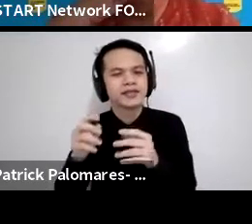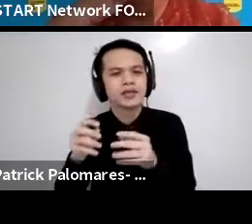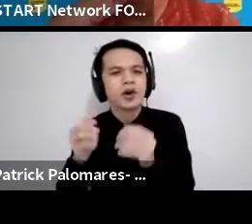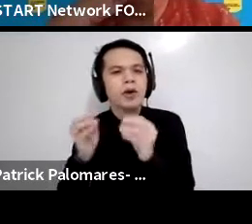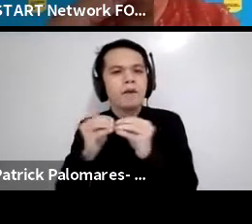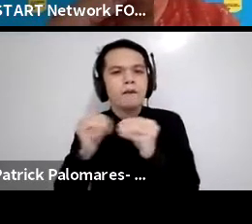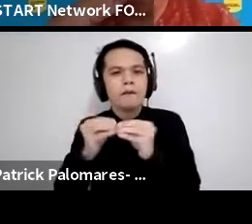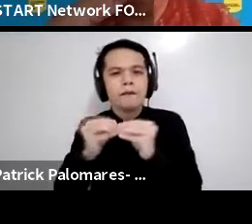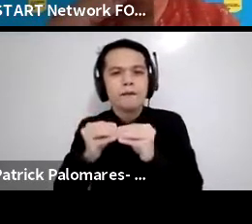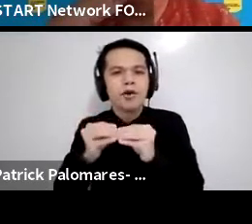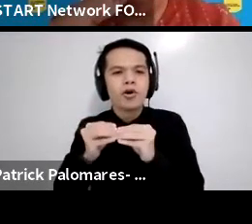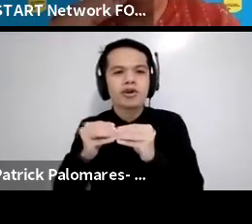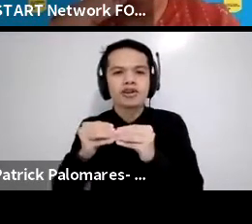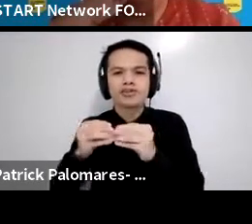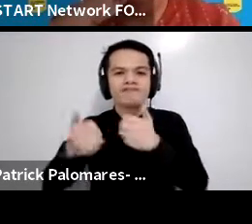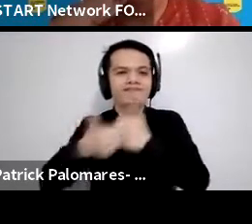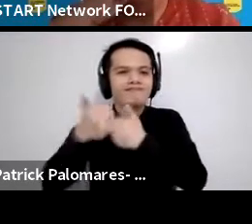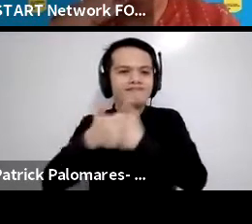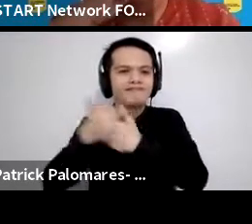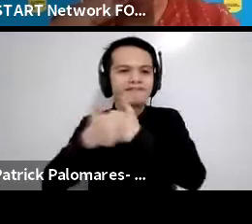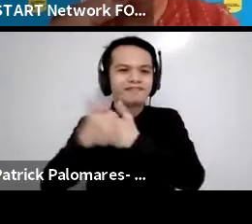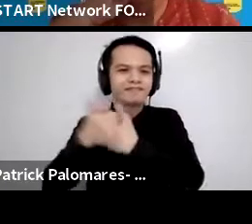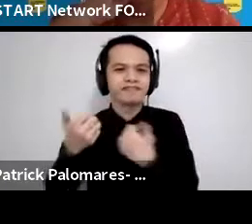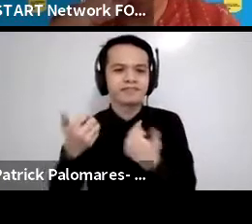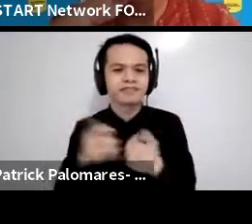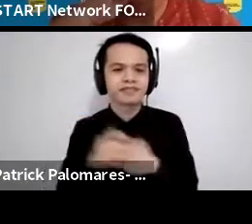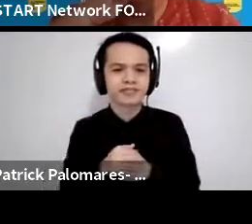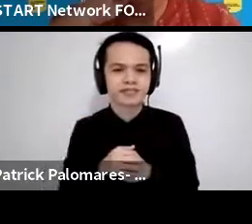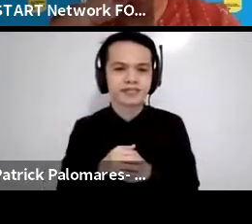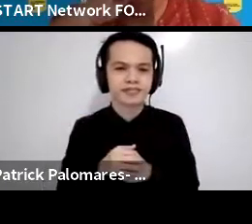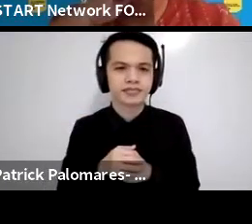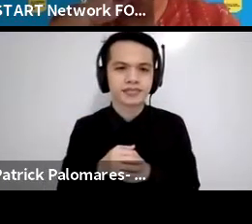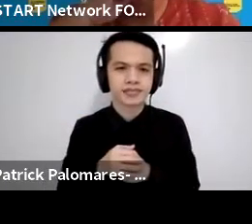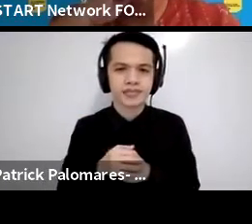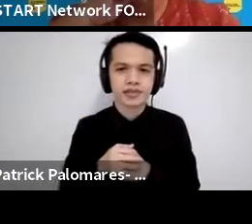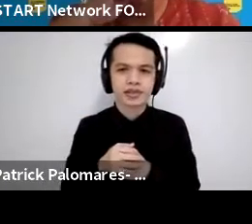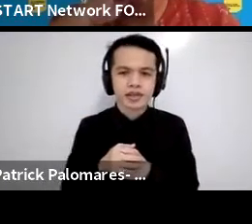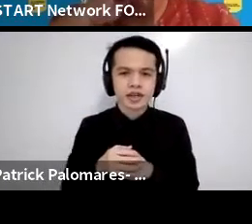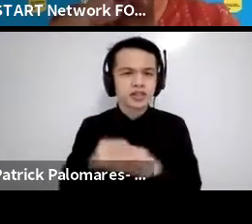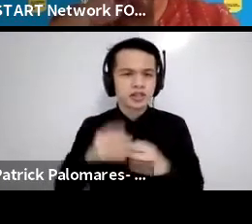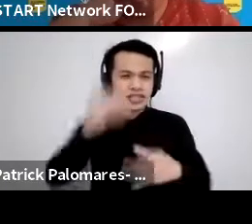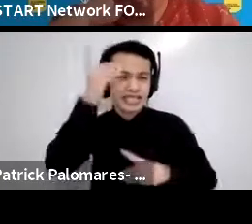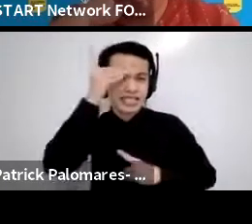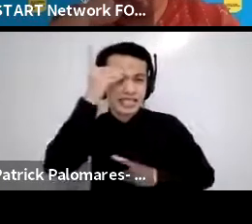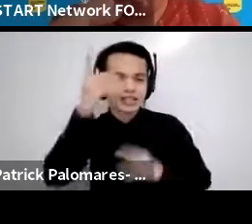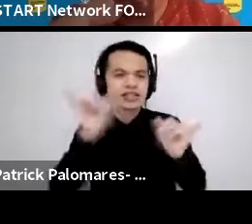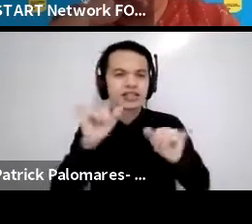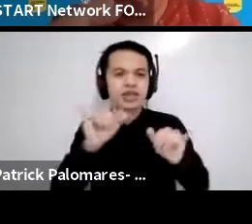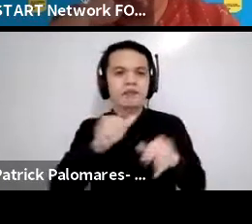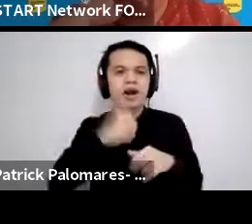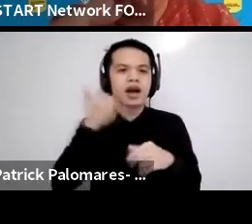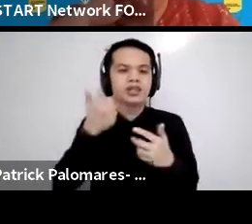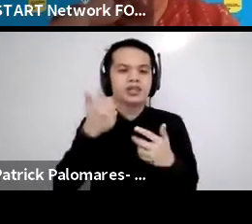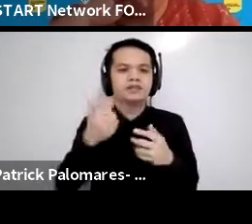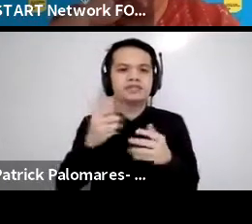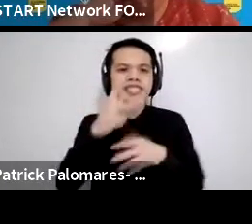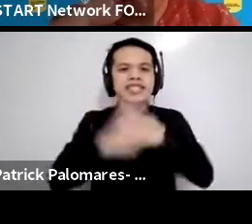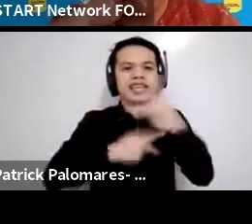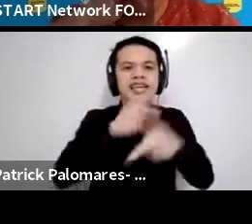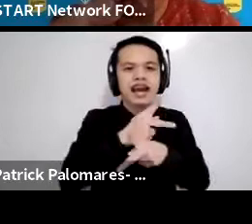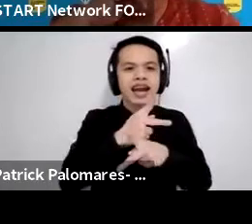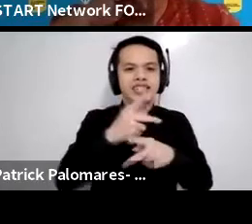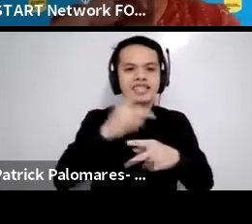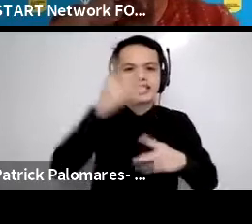of vulnerabilities. And so not just vector-borne diseases, but for example, other kinds of